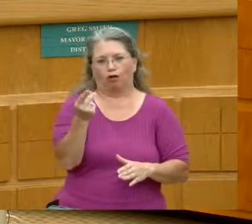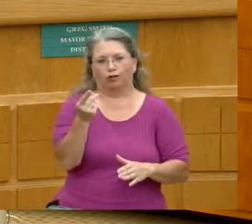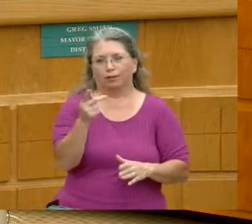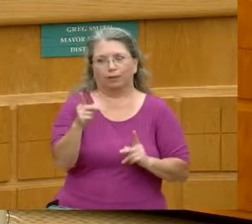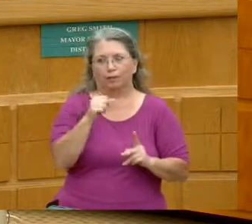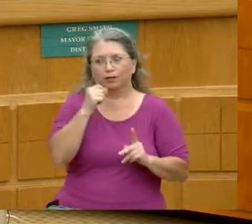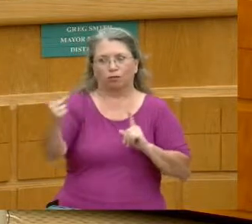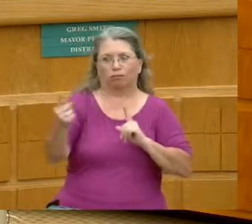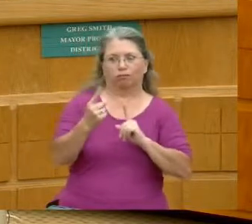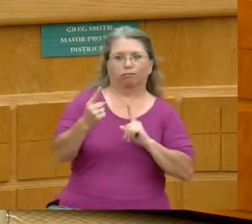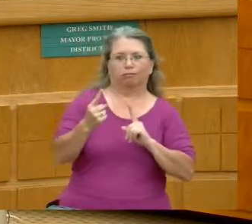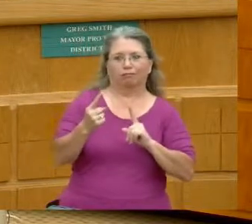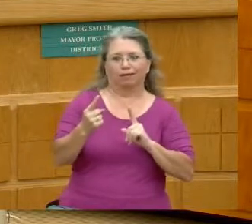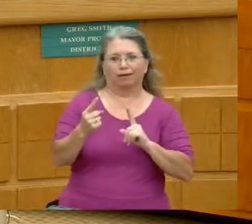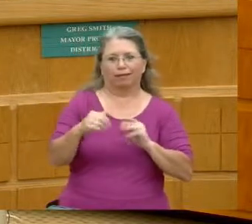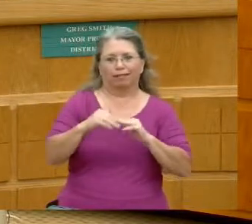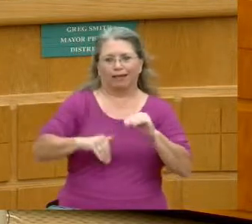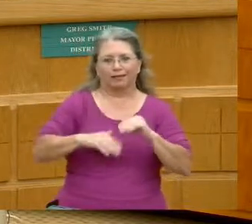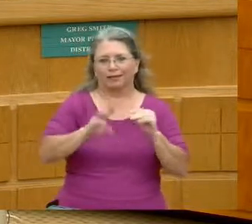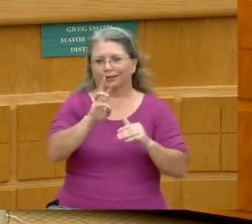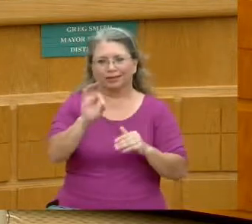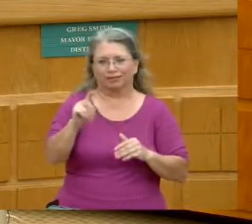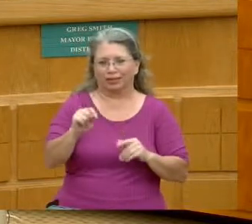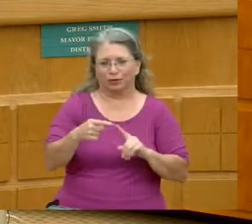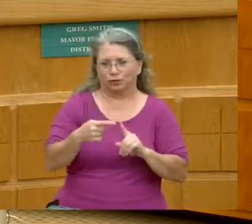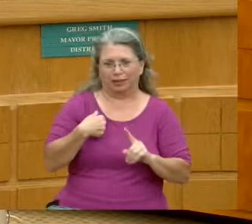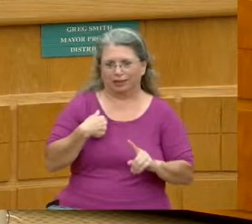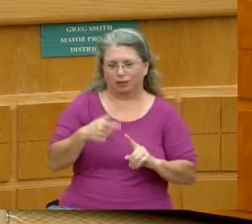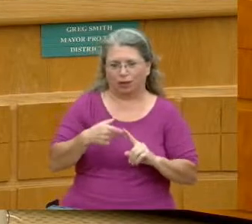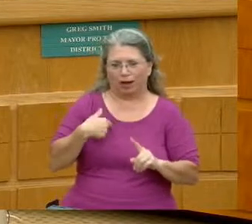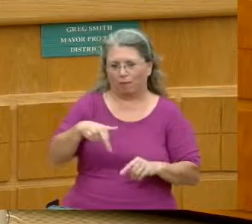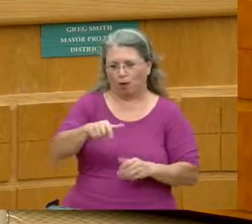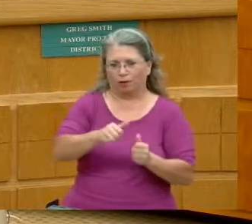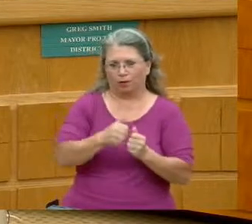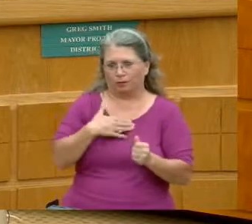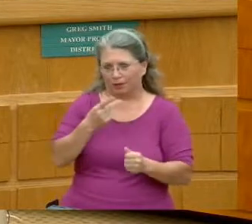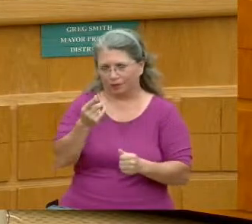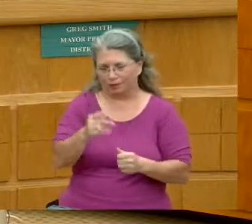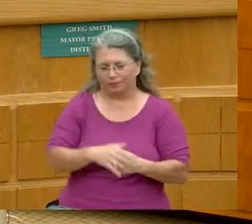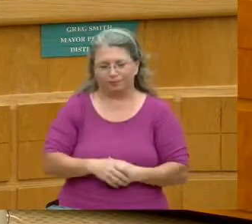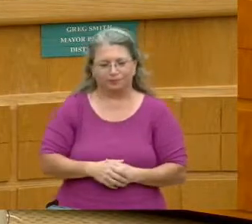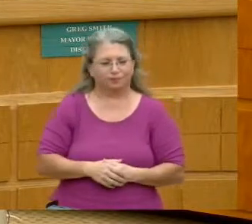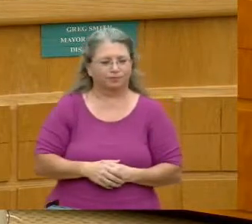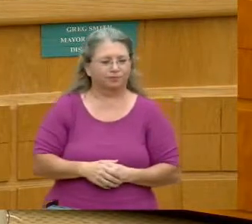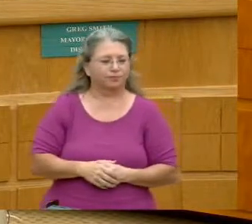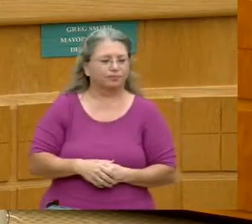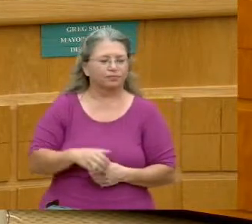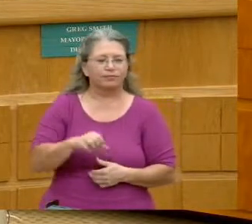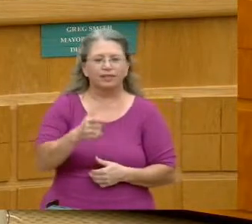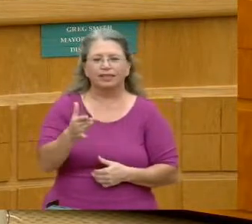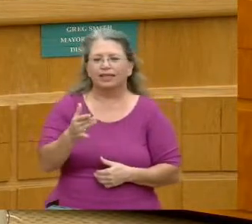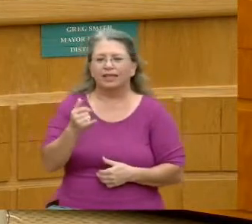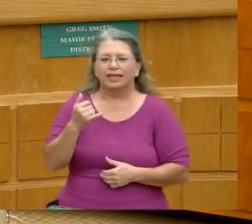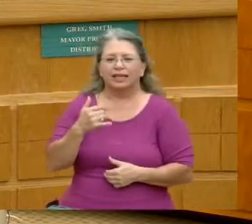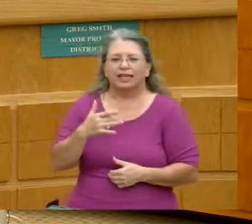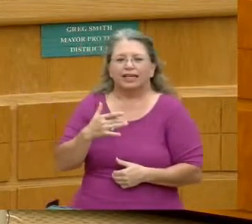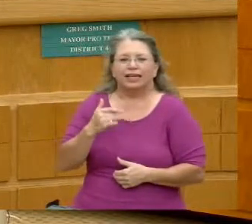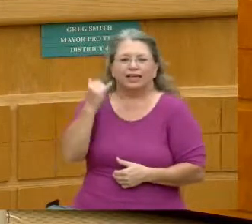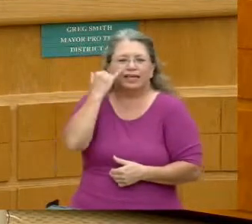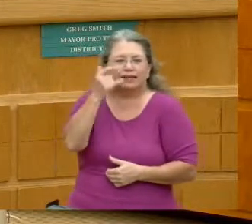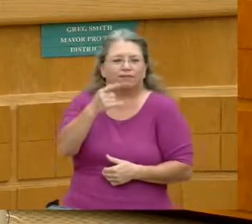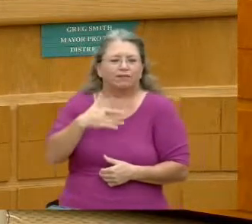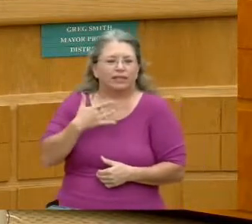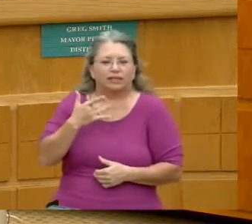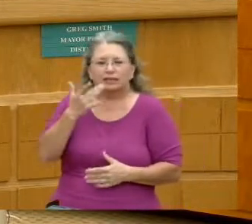Lastly, self-isolate when symptomatic. What this means is, if you're sick, if you have a sniffle, if you have that tickle in the back of your